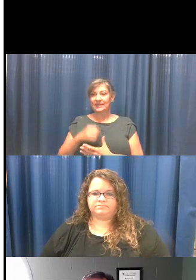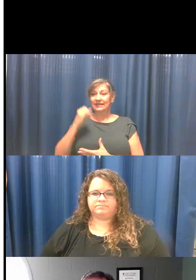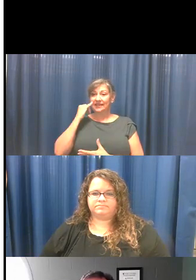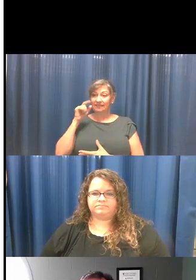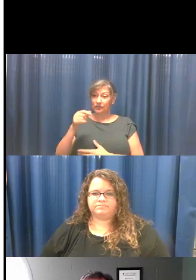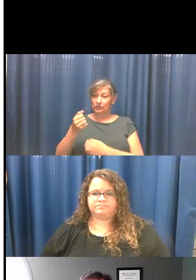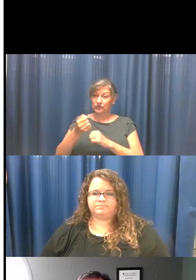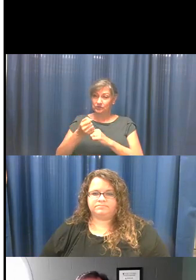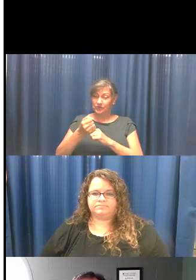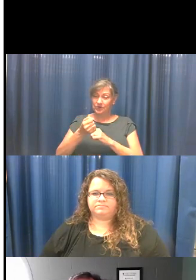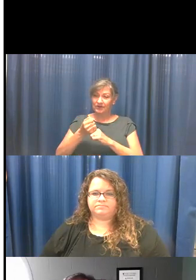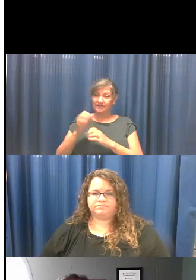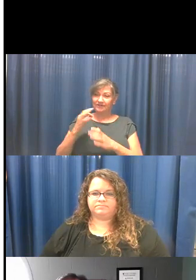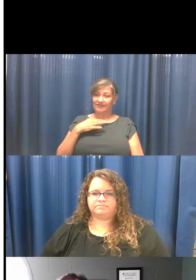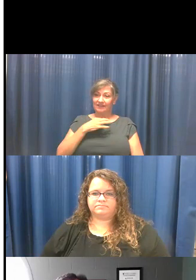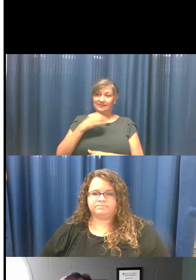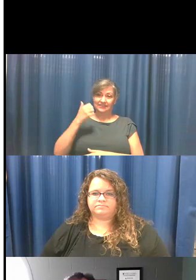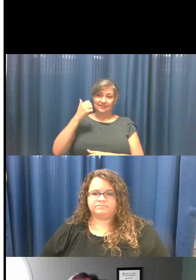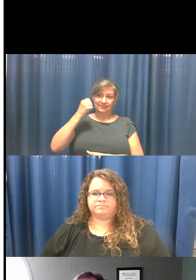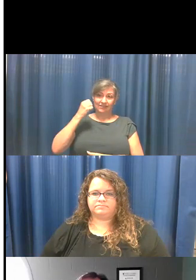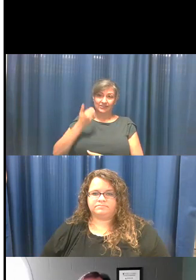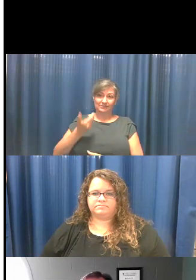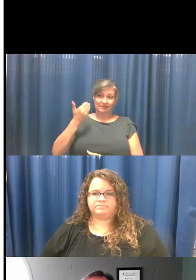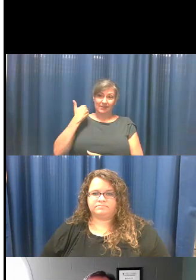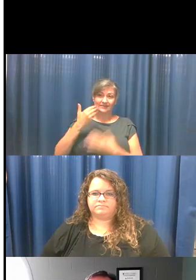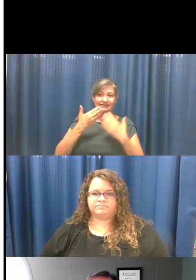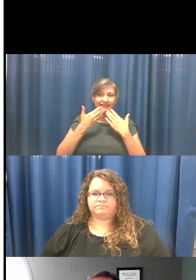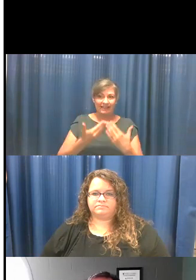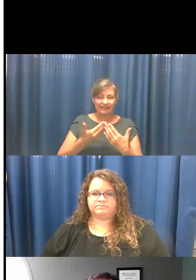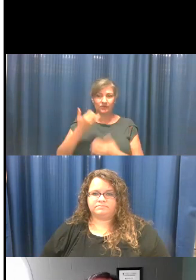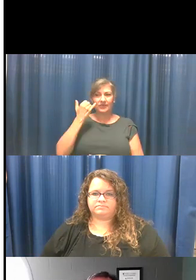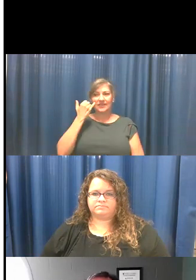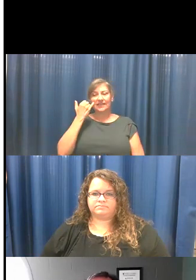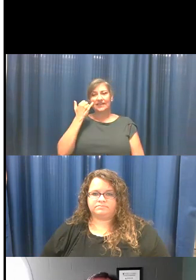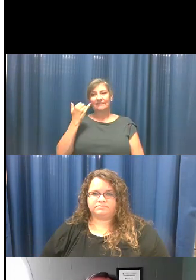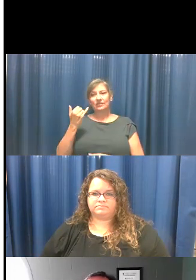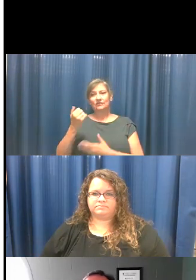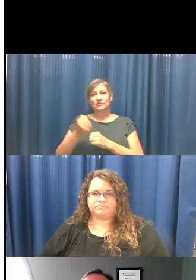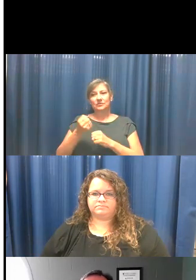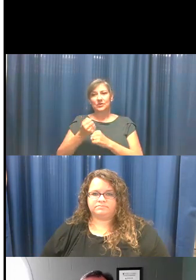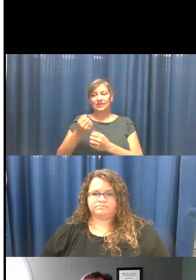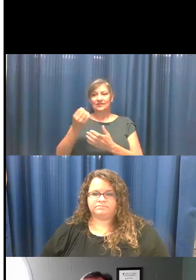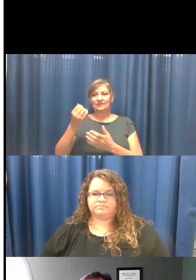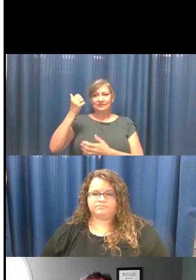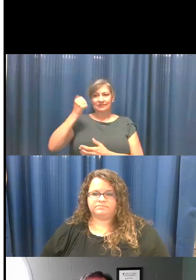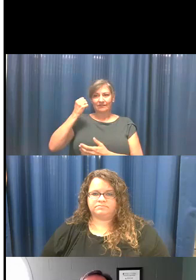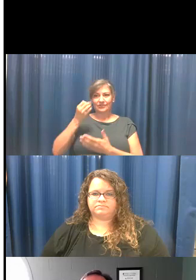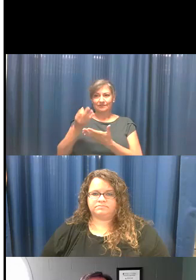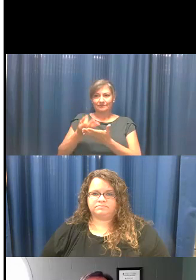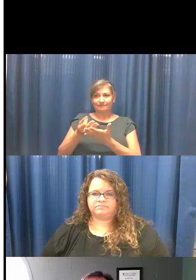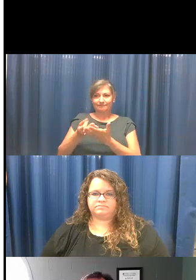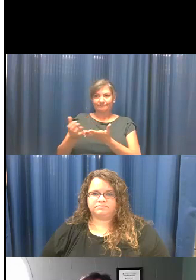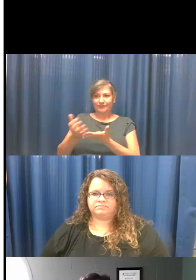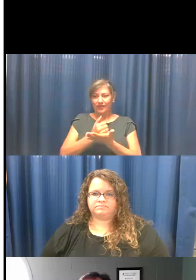supported faculty scholarships in the past, thank you. If you've supported our scholarship fundraising in any way, thank you. You